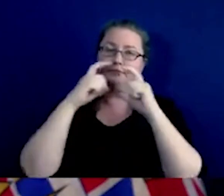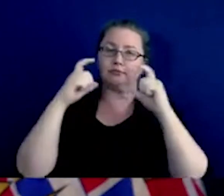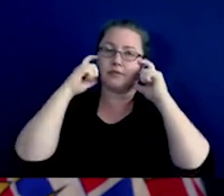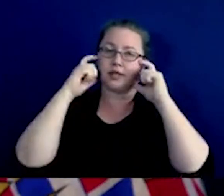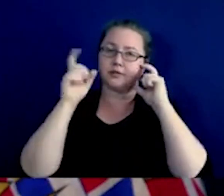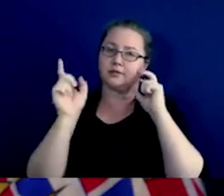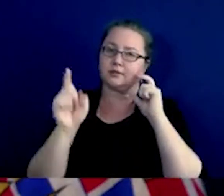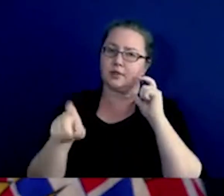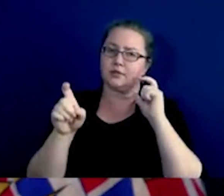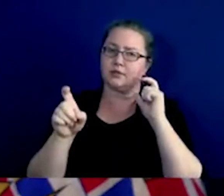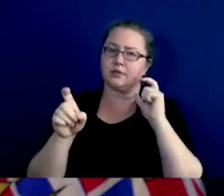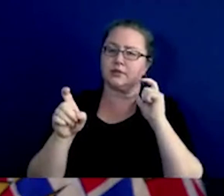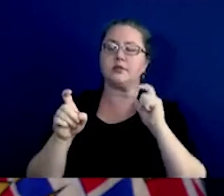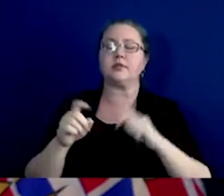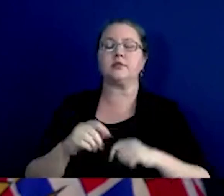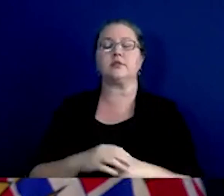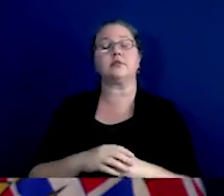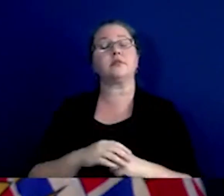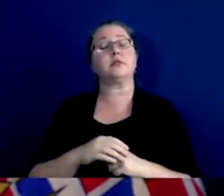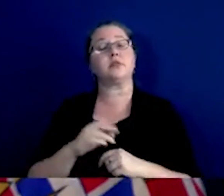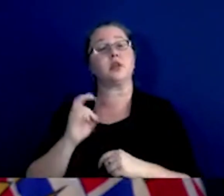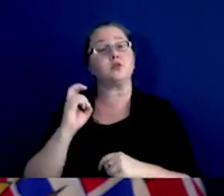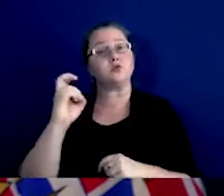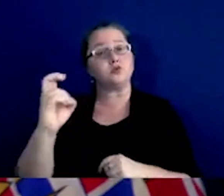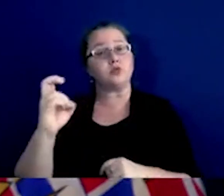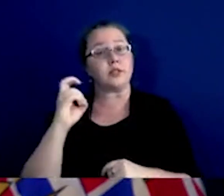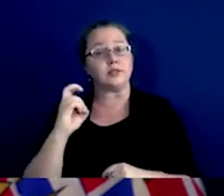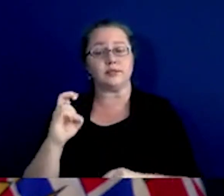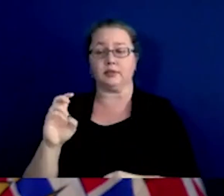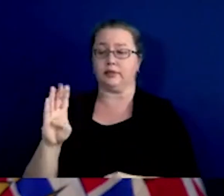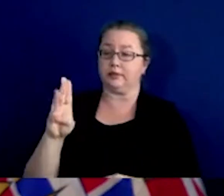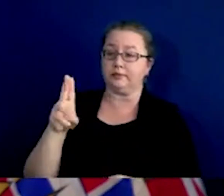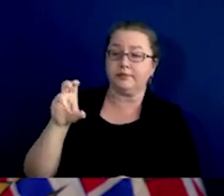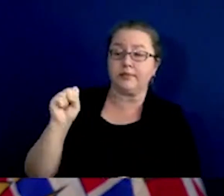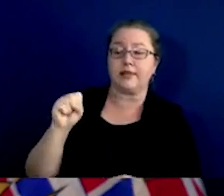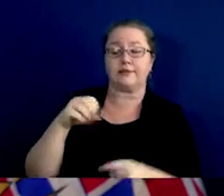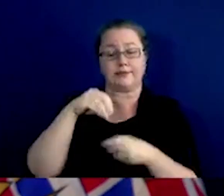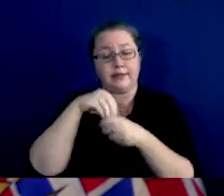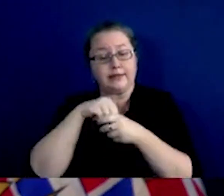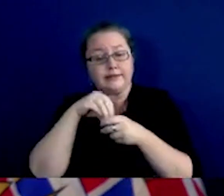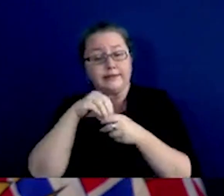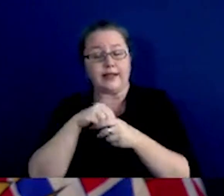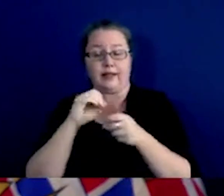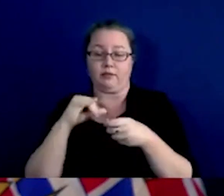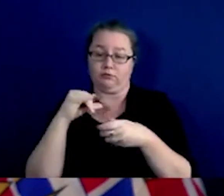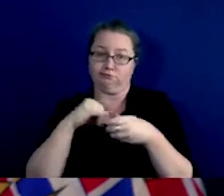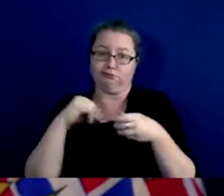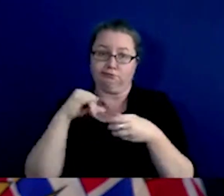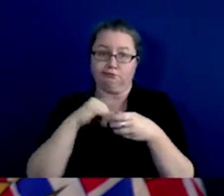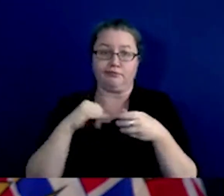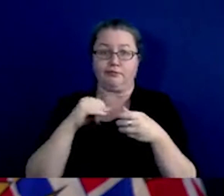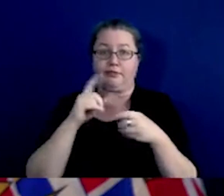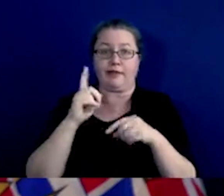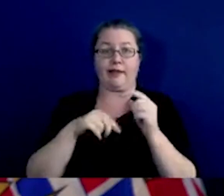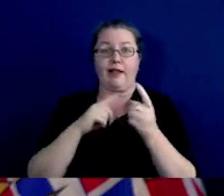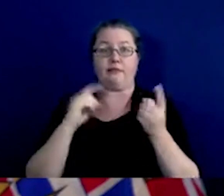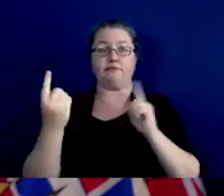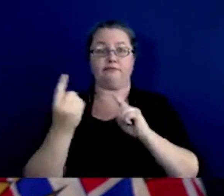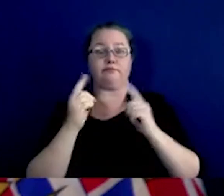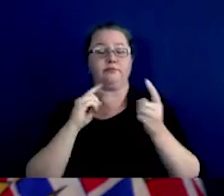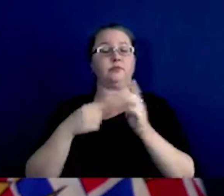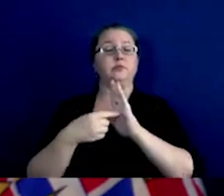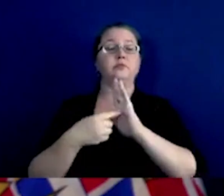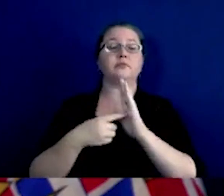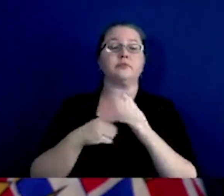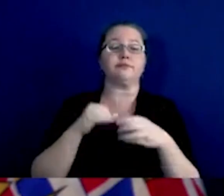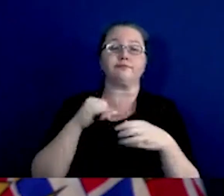need to wear a mask when they have a physical barrier. So a physical barrier is very effective at preventing transmission of this virus, and